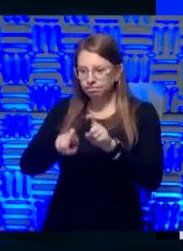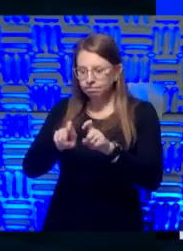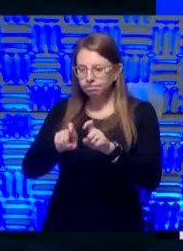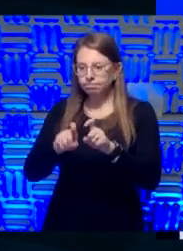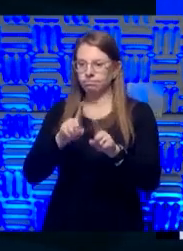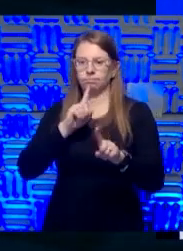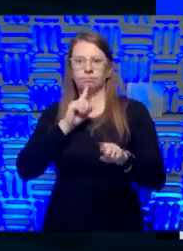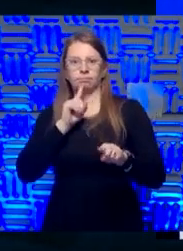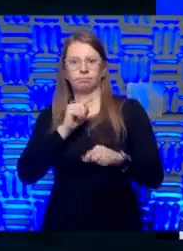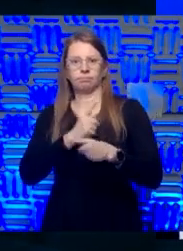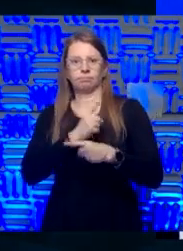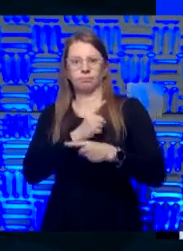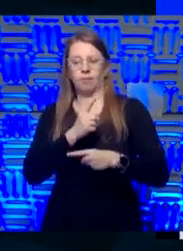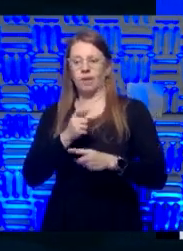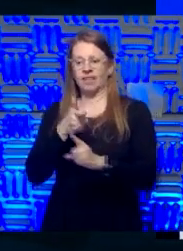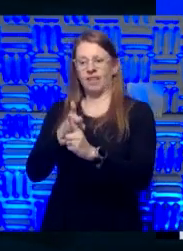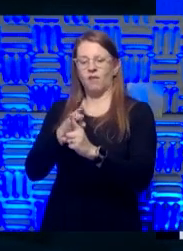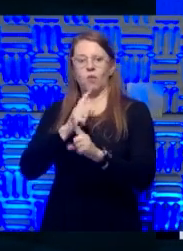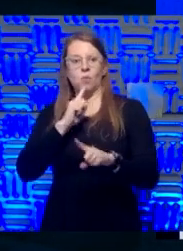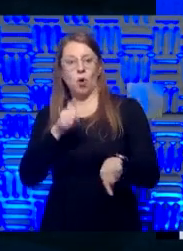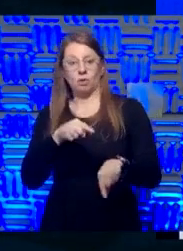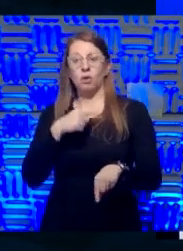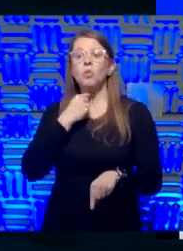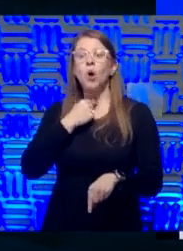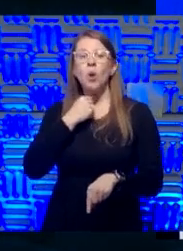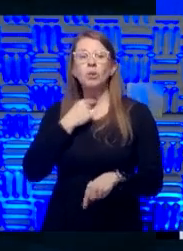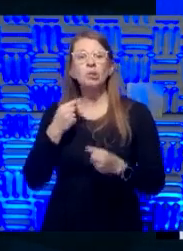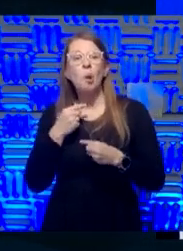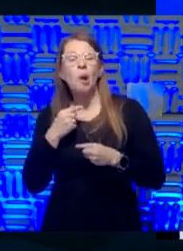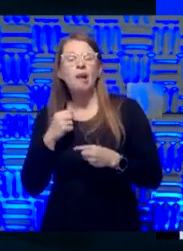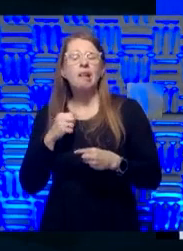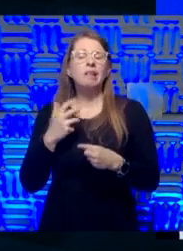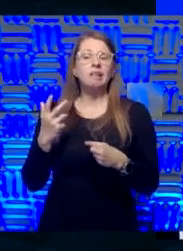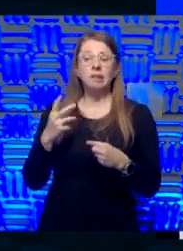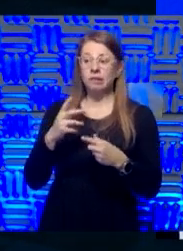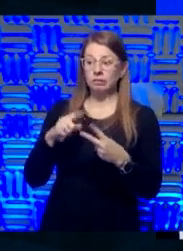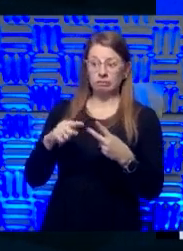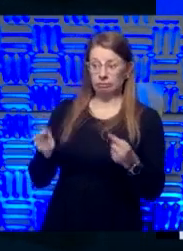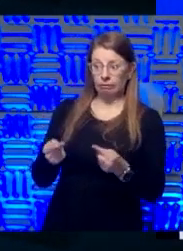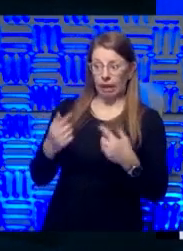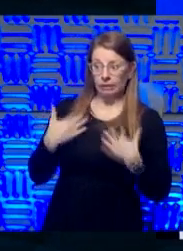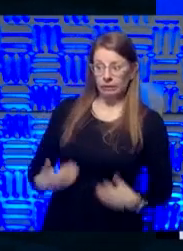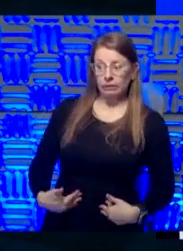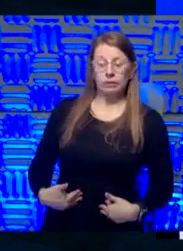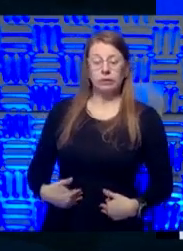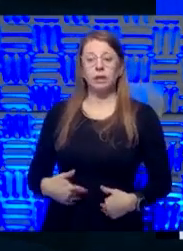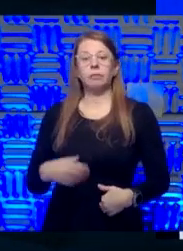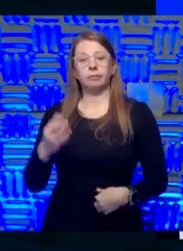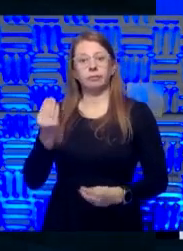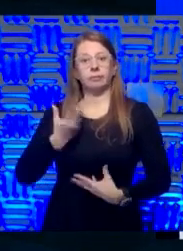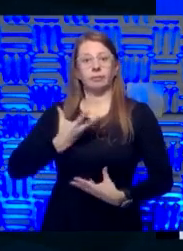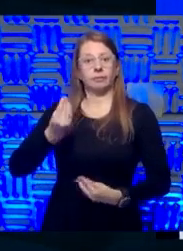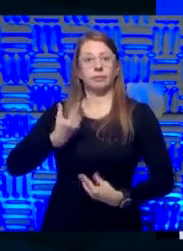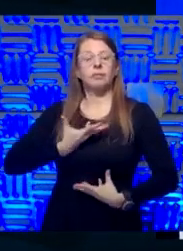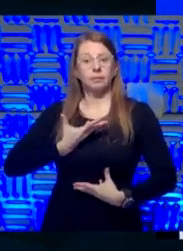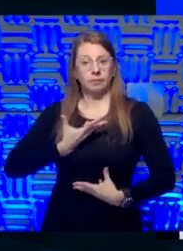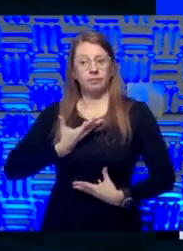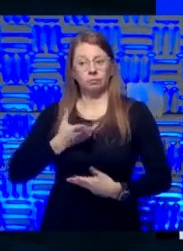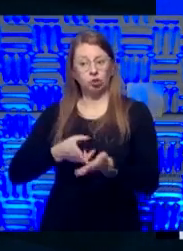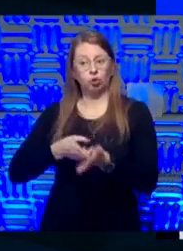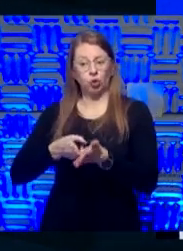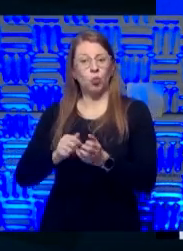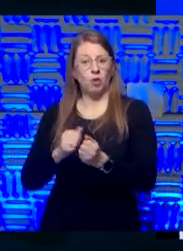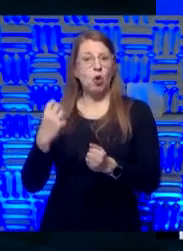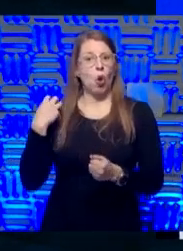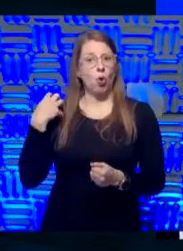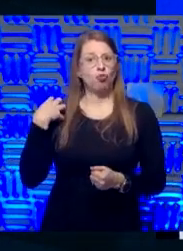that's going to self-report. Do they have a sore throat? Do they have any aches and pains? And be truthful with that and share that with the coach